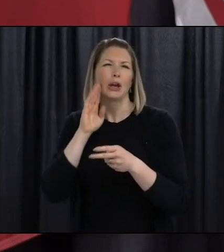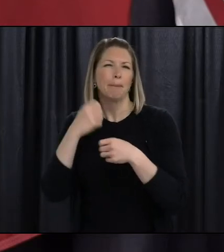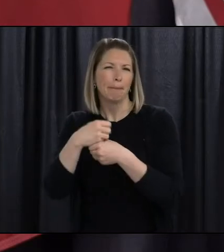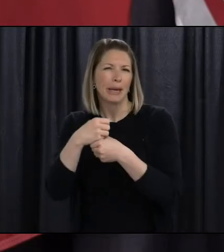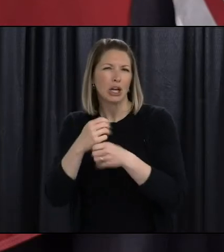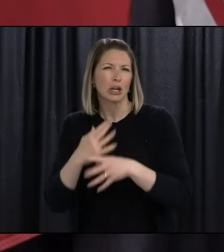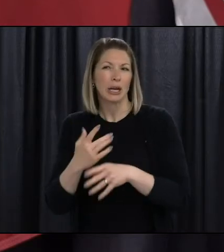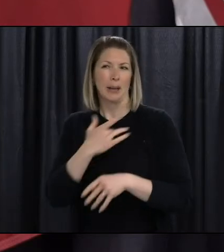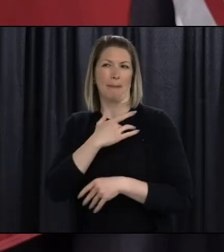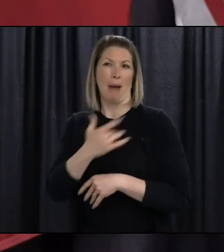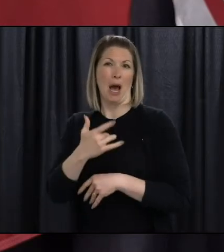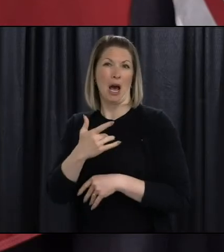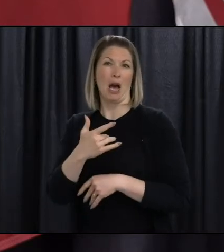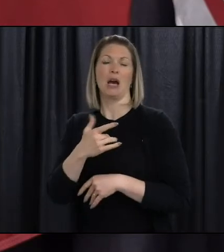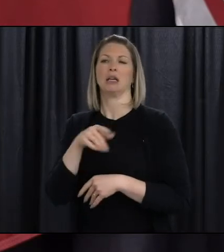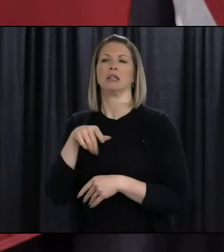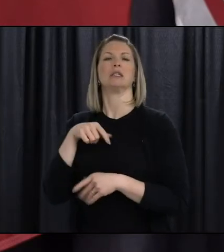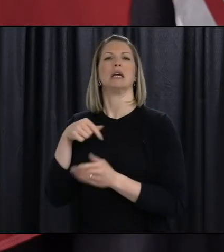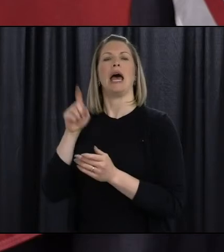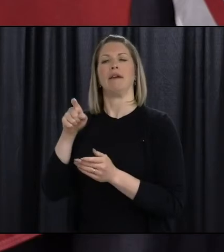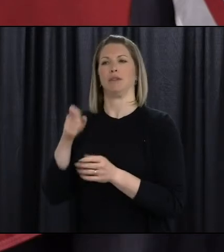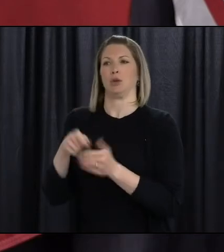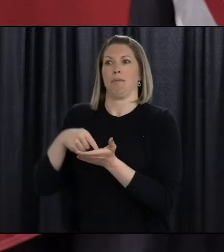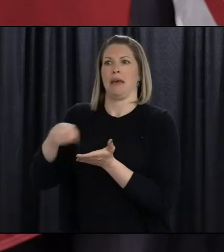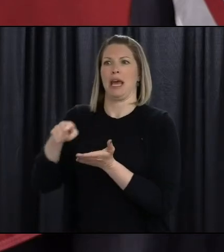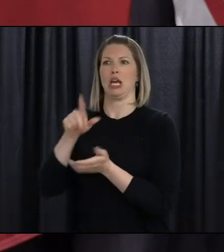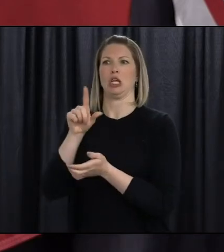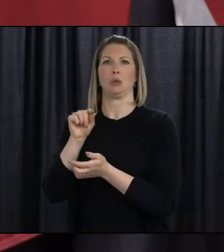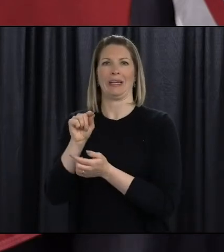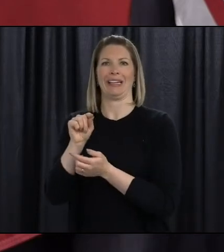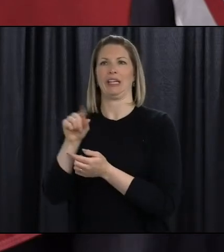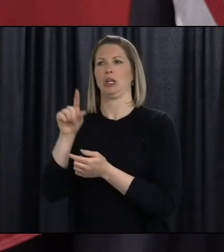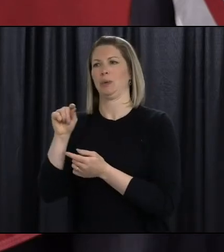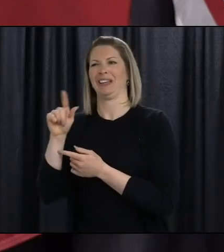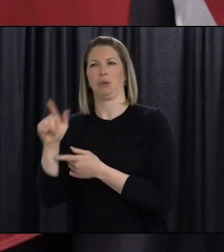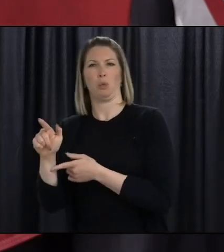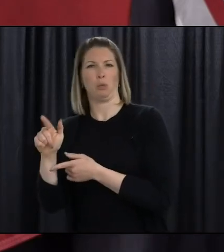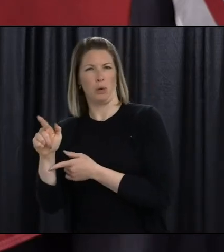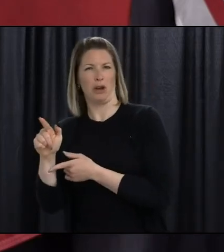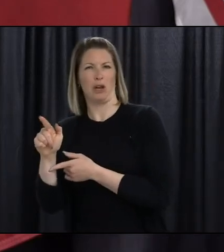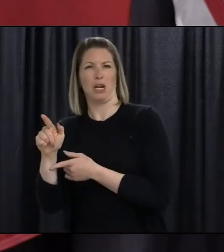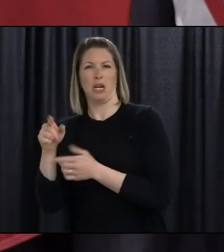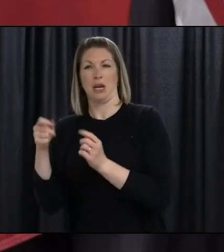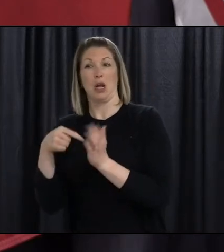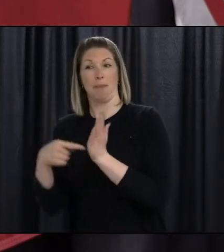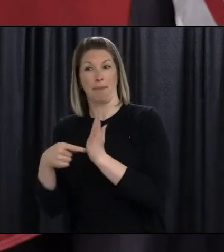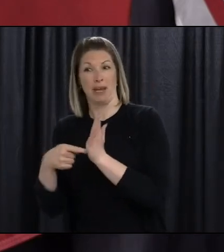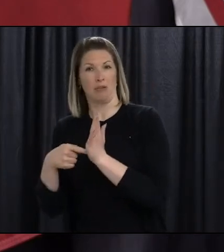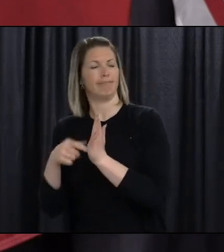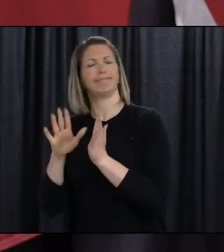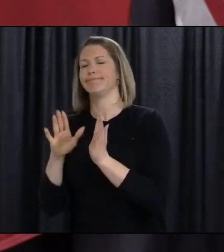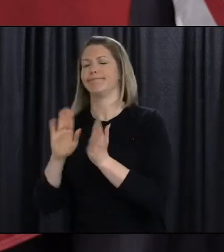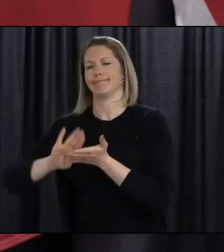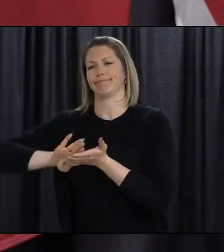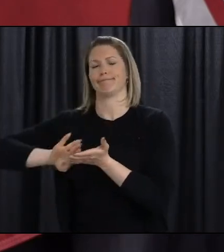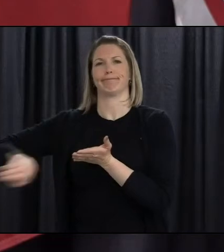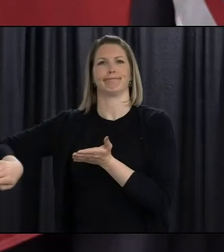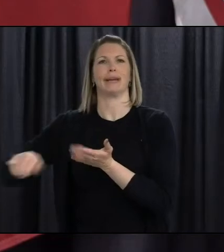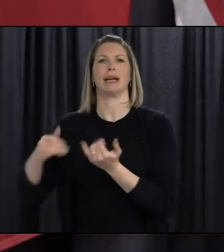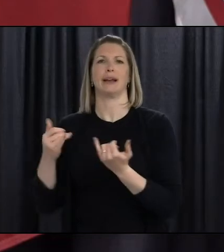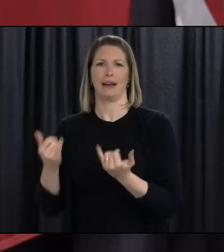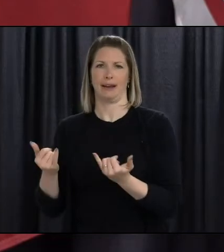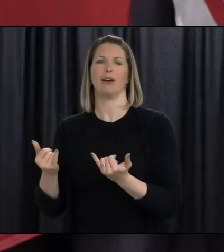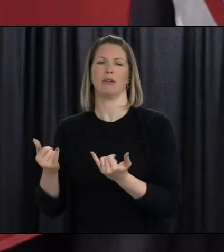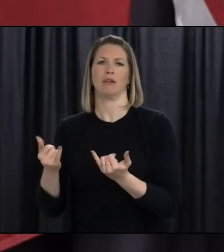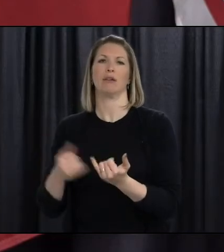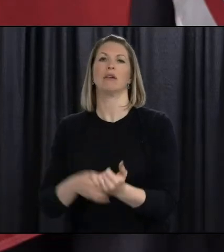the 2020-2021 fiscal year. They have also been waived. Additionally, in June of this year, something that I know businesses and